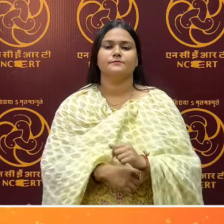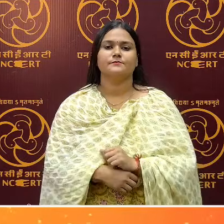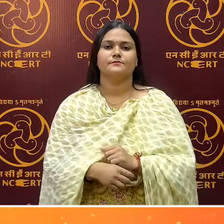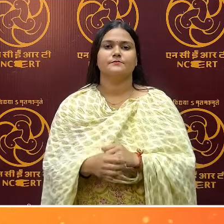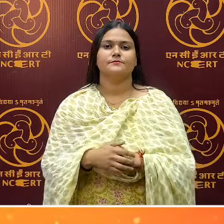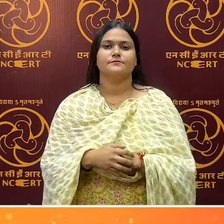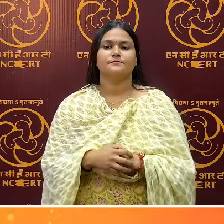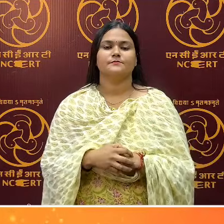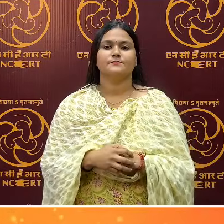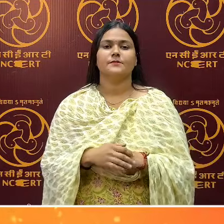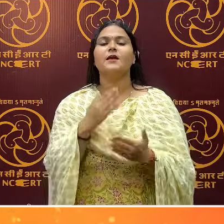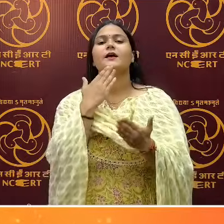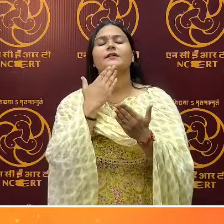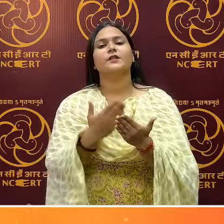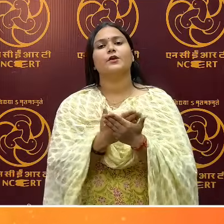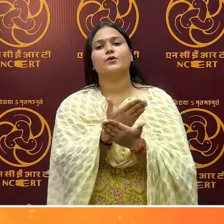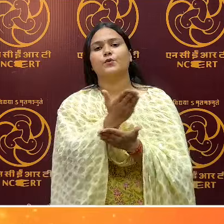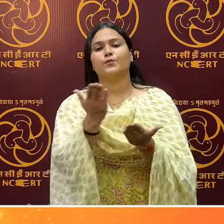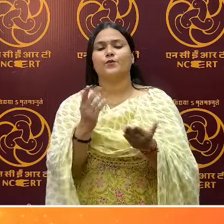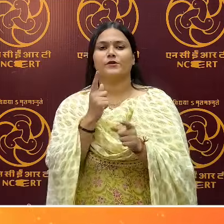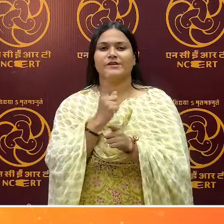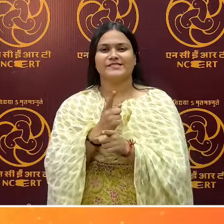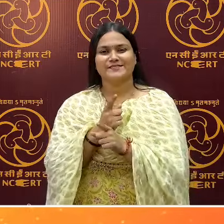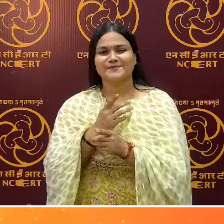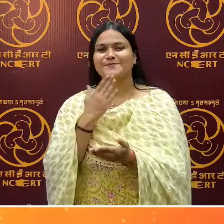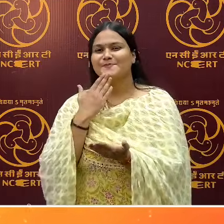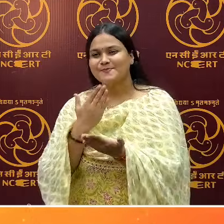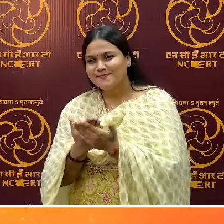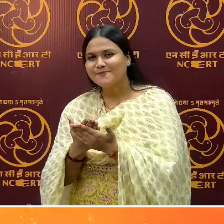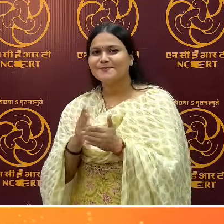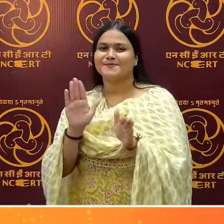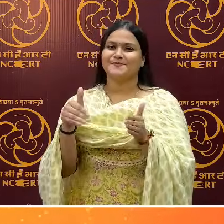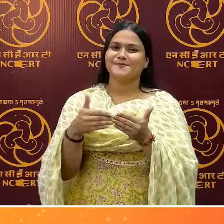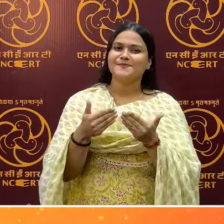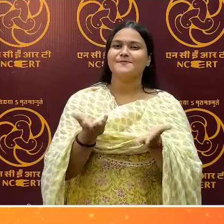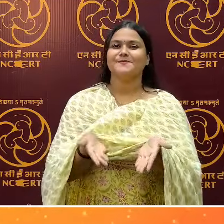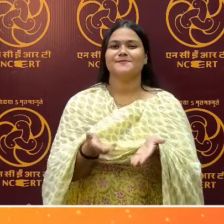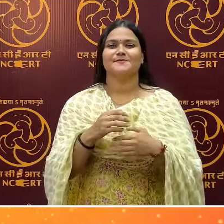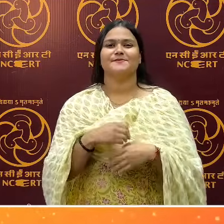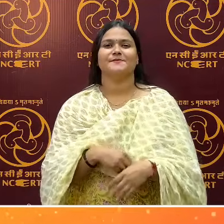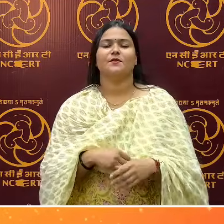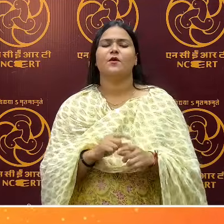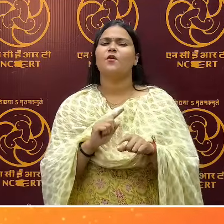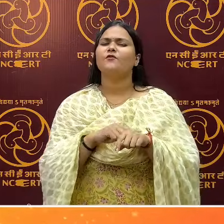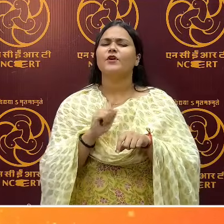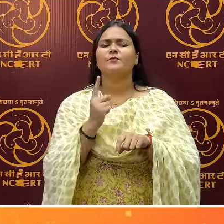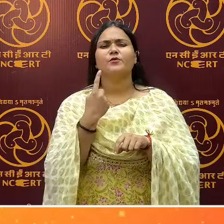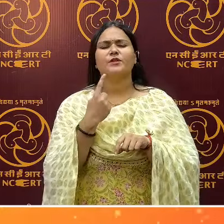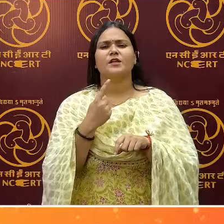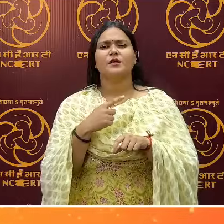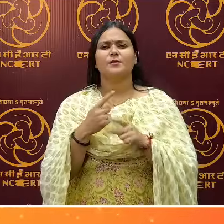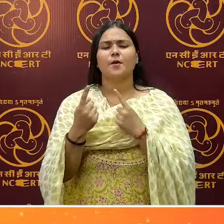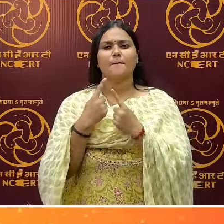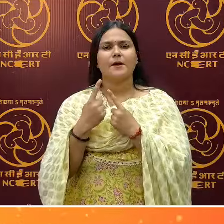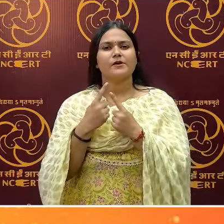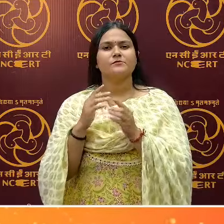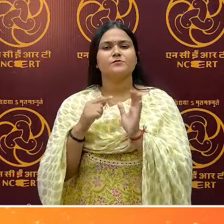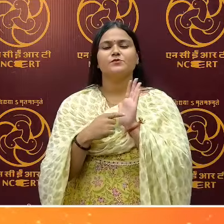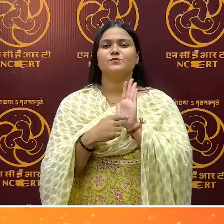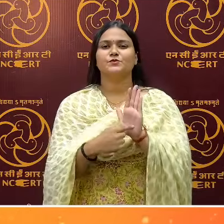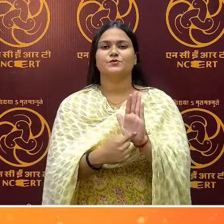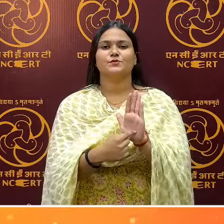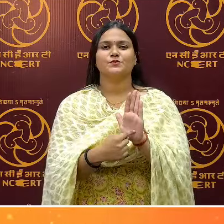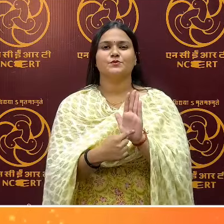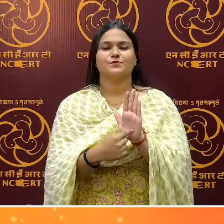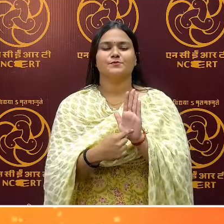dth.class4@ciet.nic.in. So thank you so much, ma'am, for being with us today. And there's one more thing that ma'am would like to show.